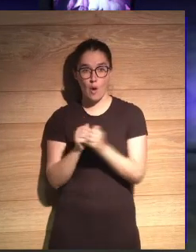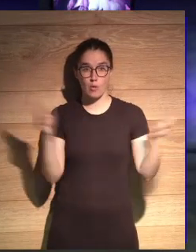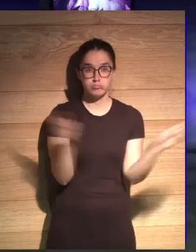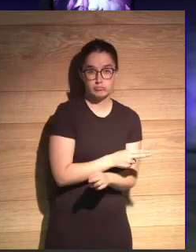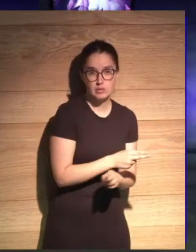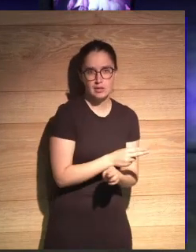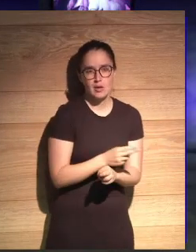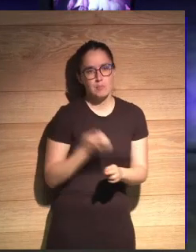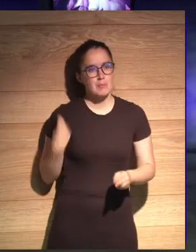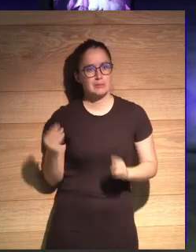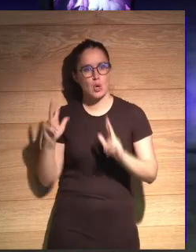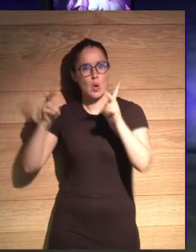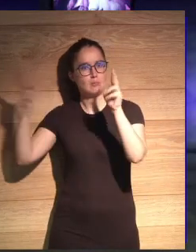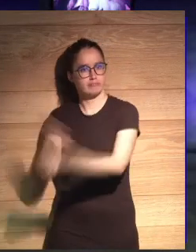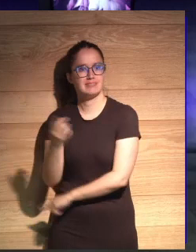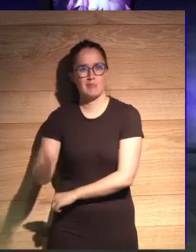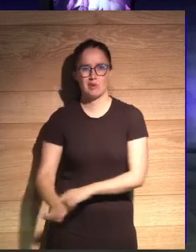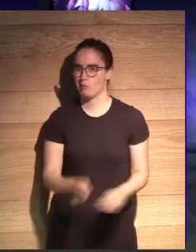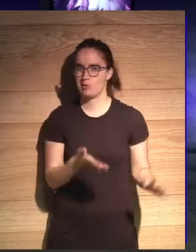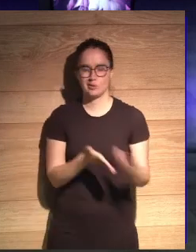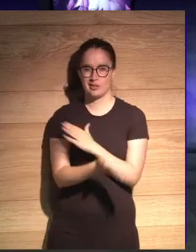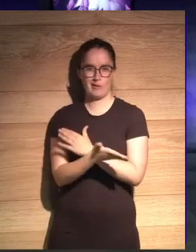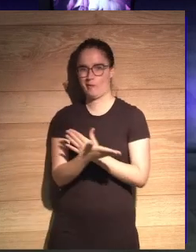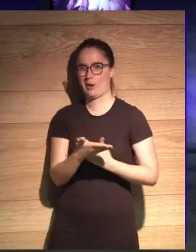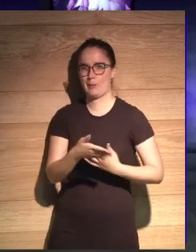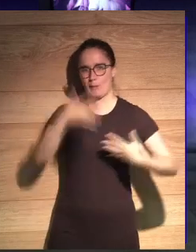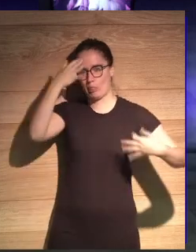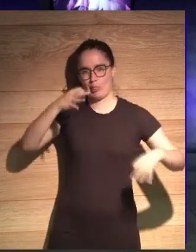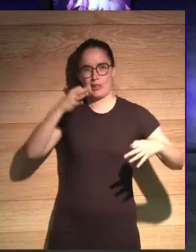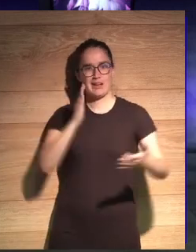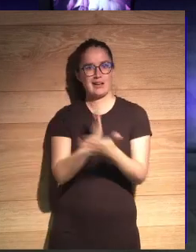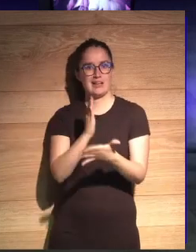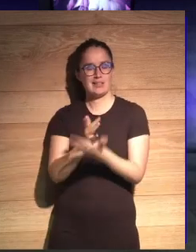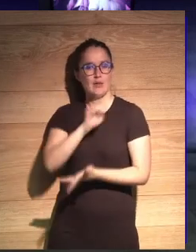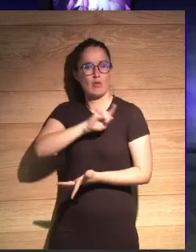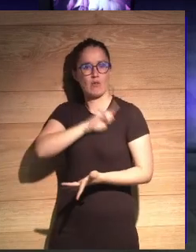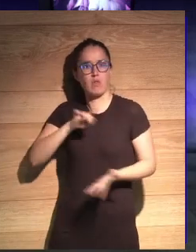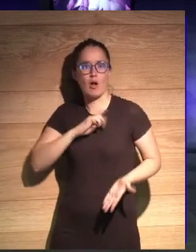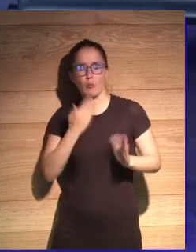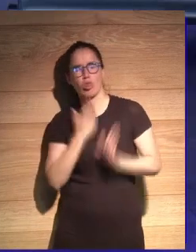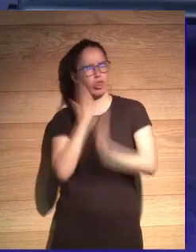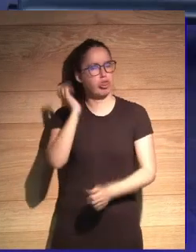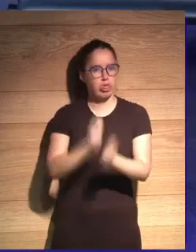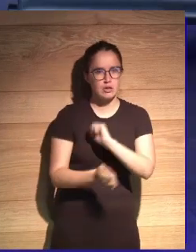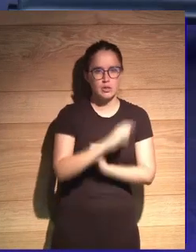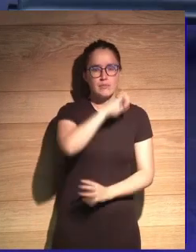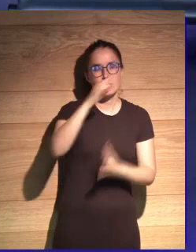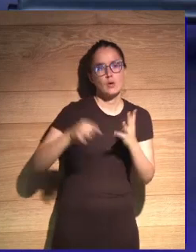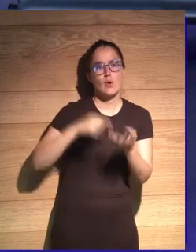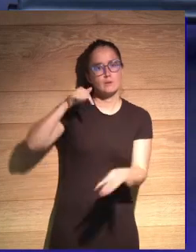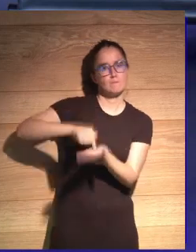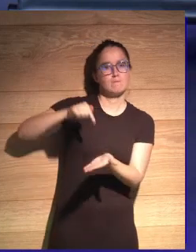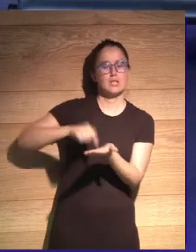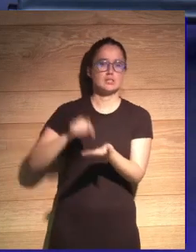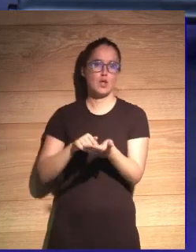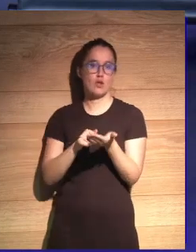Some think that by eliminating games, we eliminate this wild side, but this is not